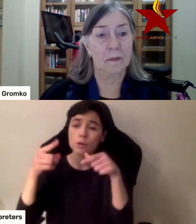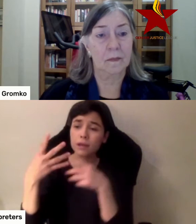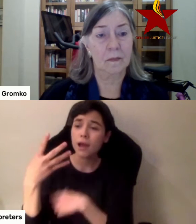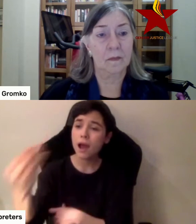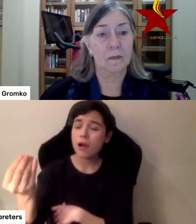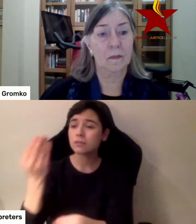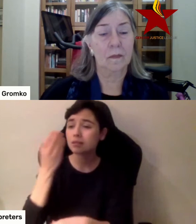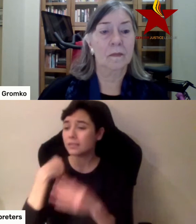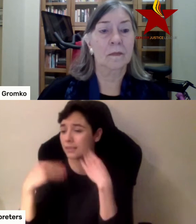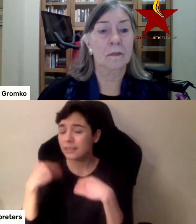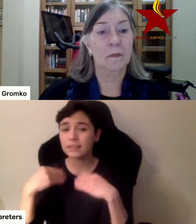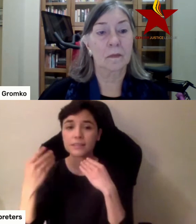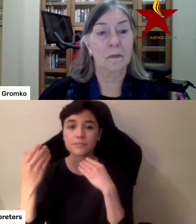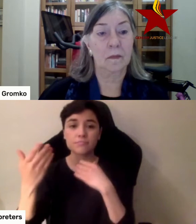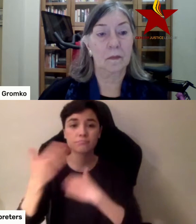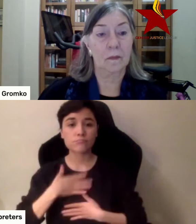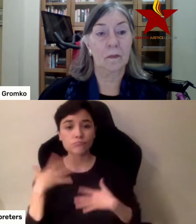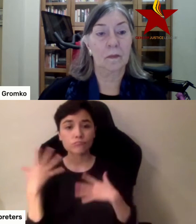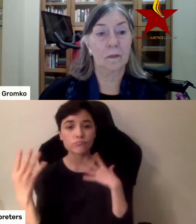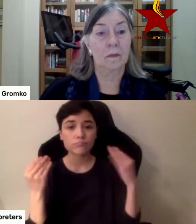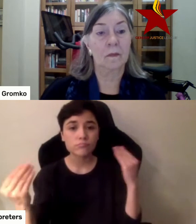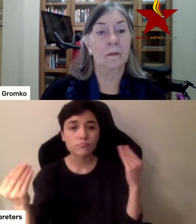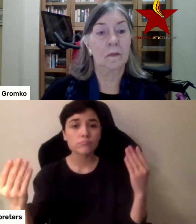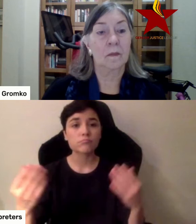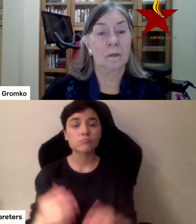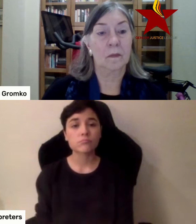in the purple and red.